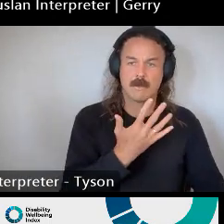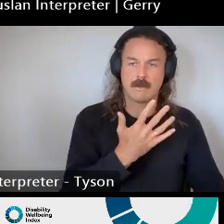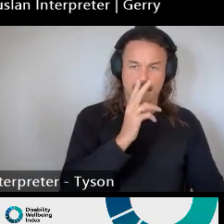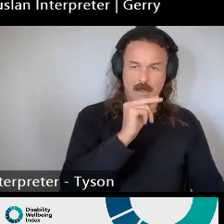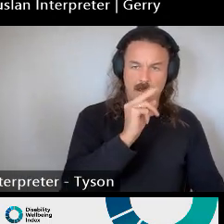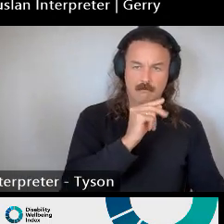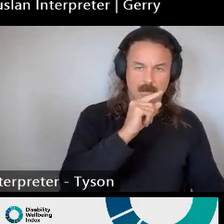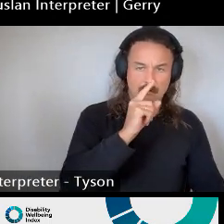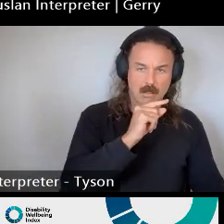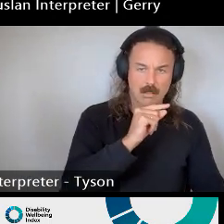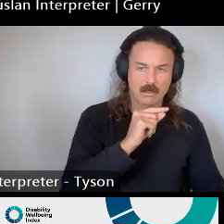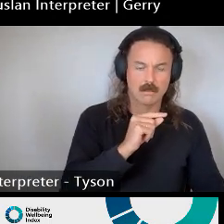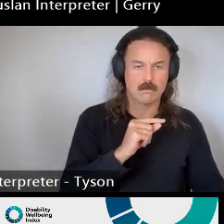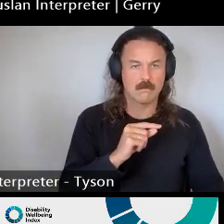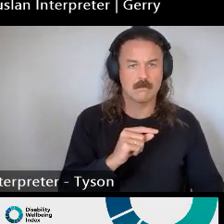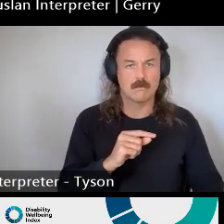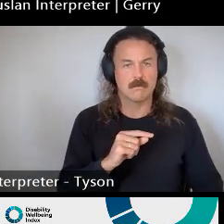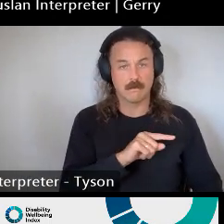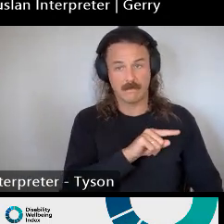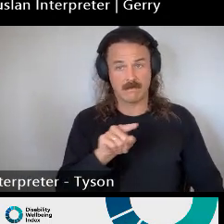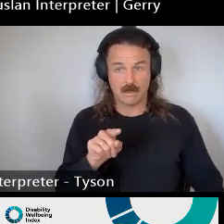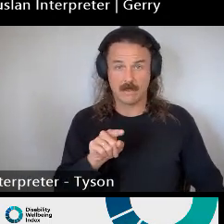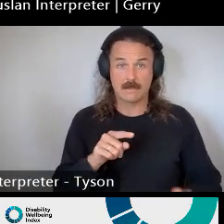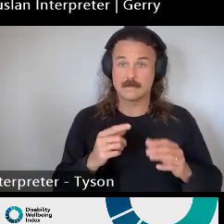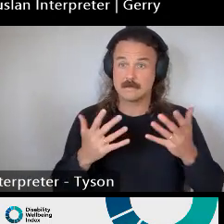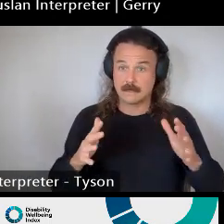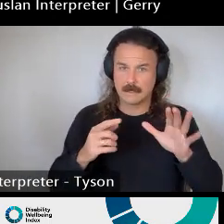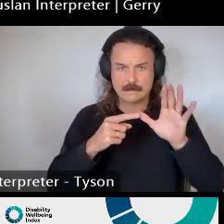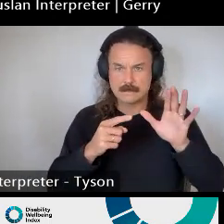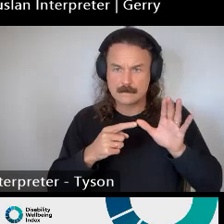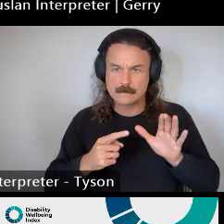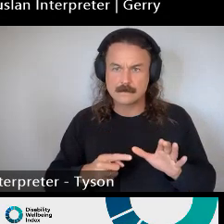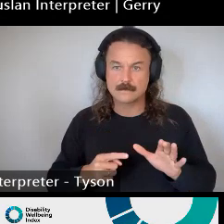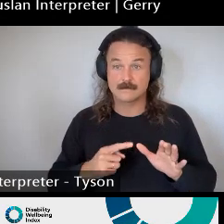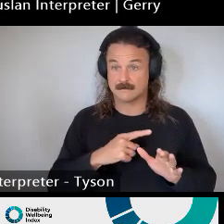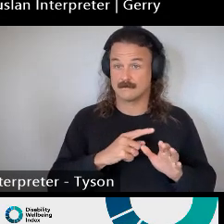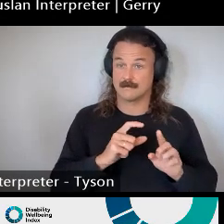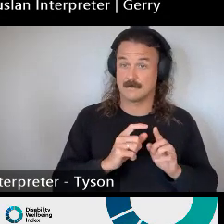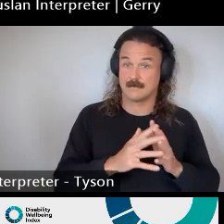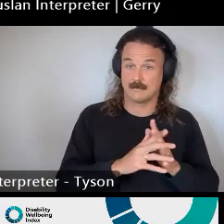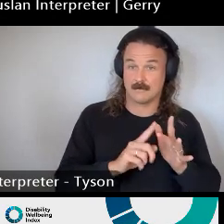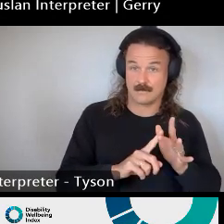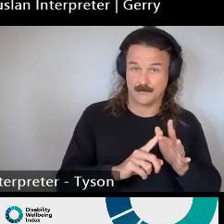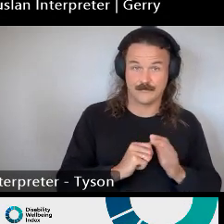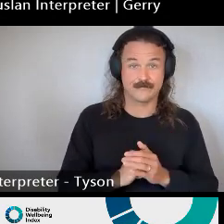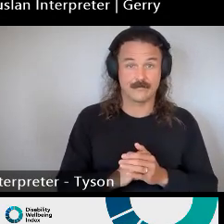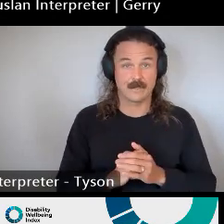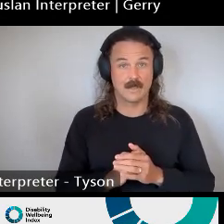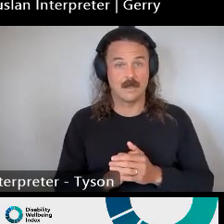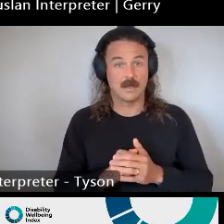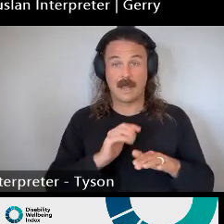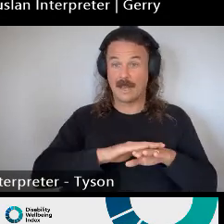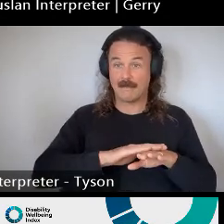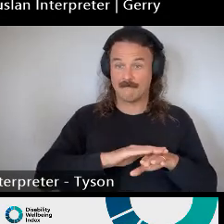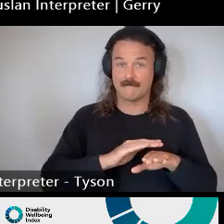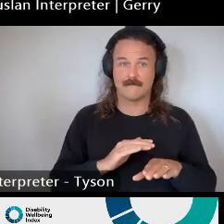So those are shows on this table. To the left shows the adult sample, to the right shows the young people